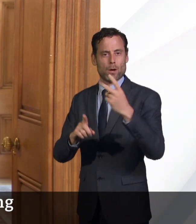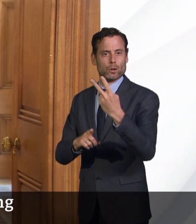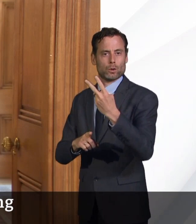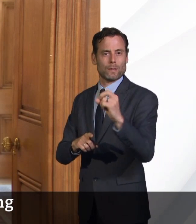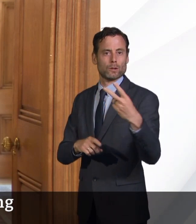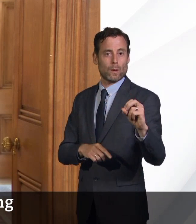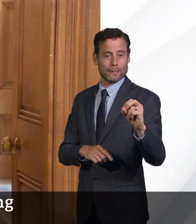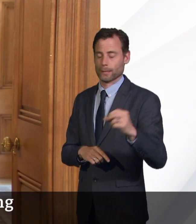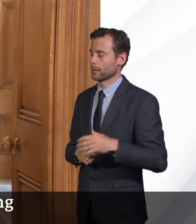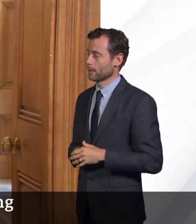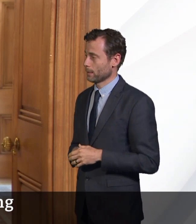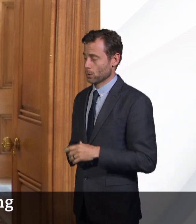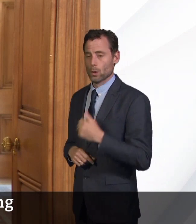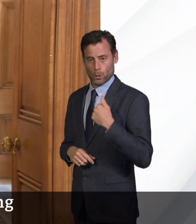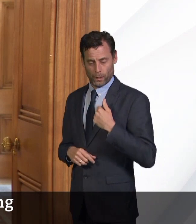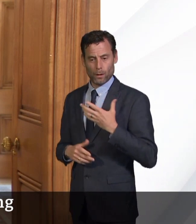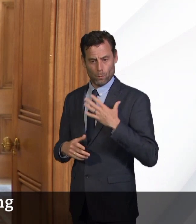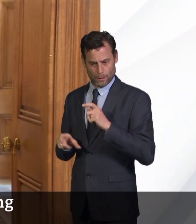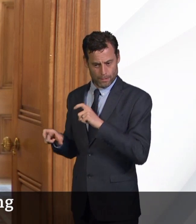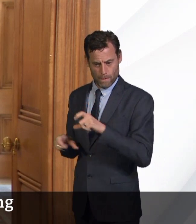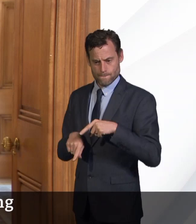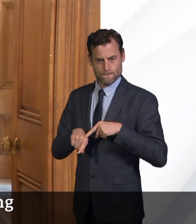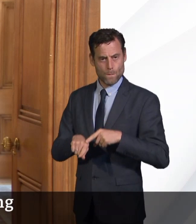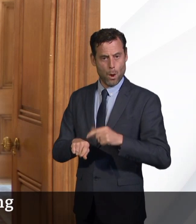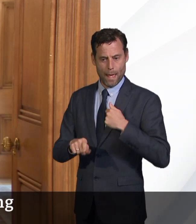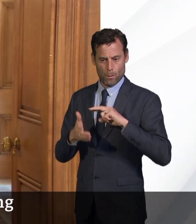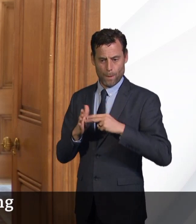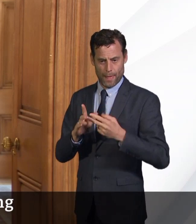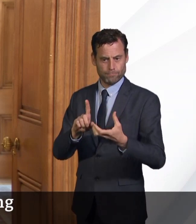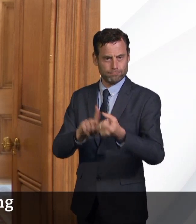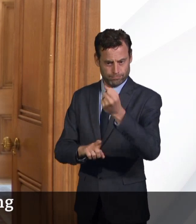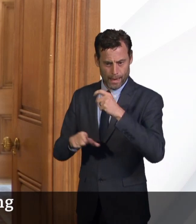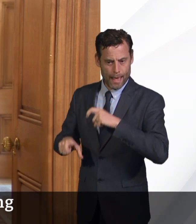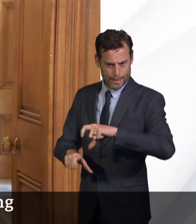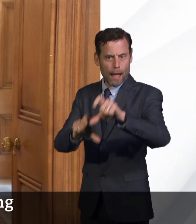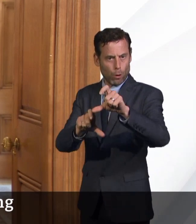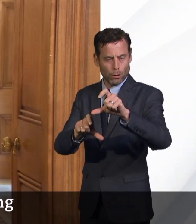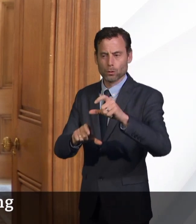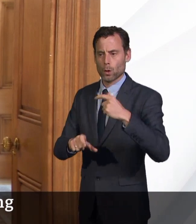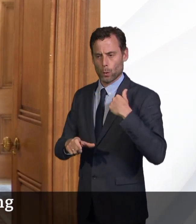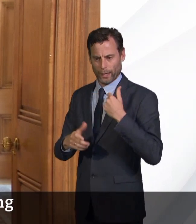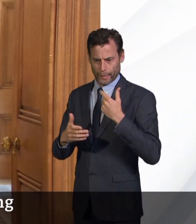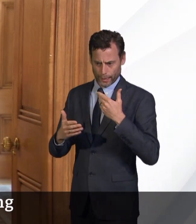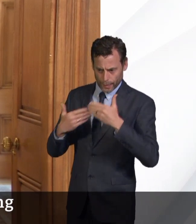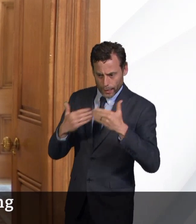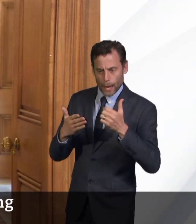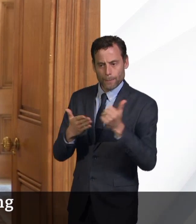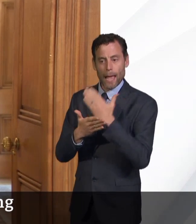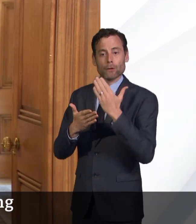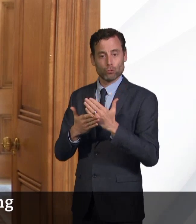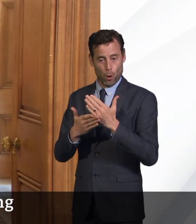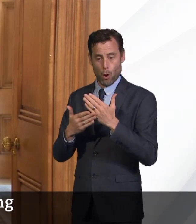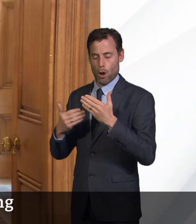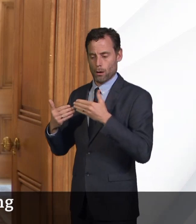that transition period on time as planned, and we are still doing whatever planning is necessary to ensure that after that transition